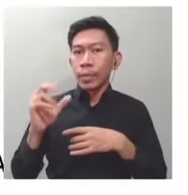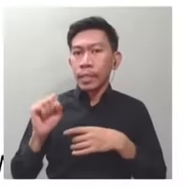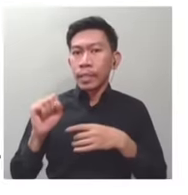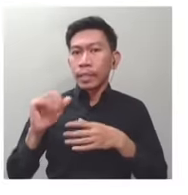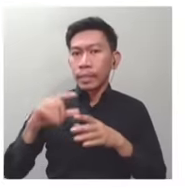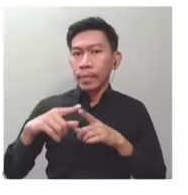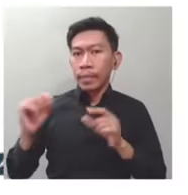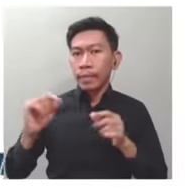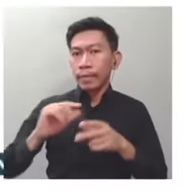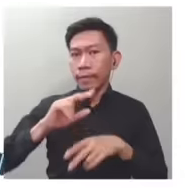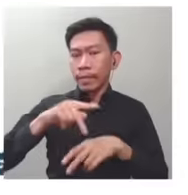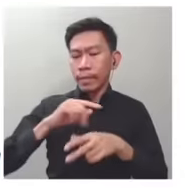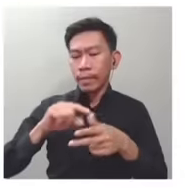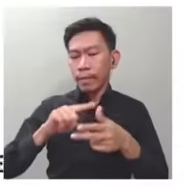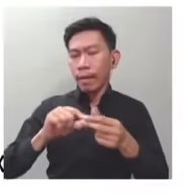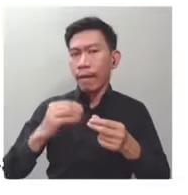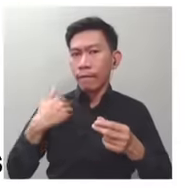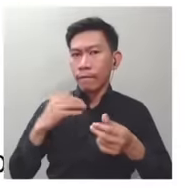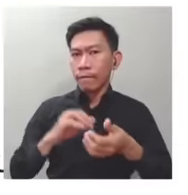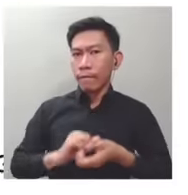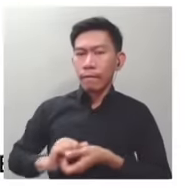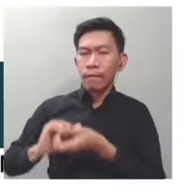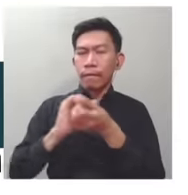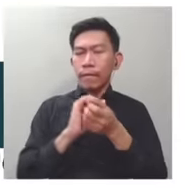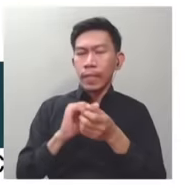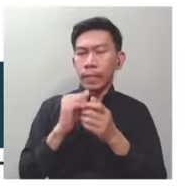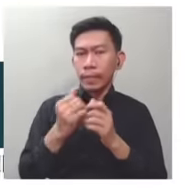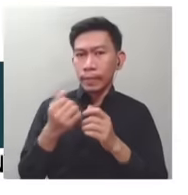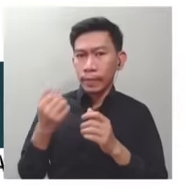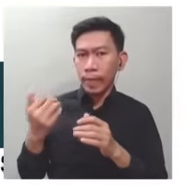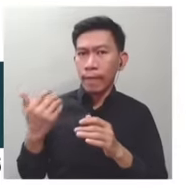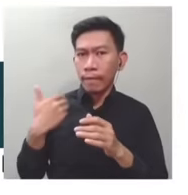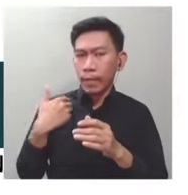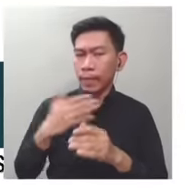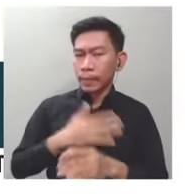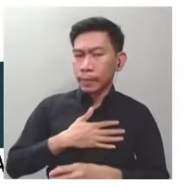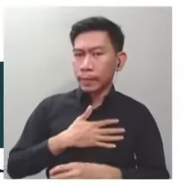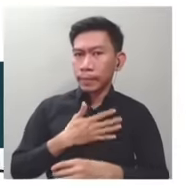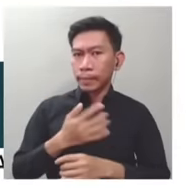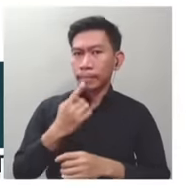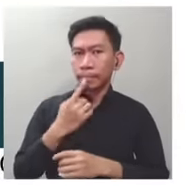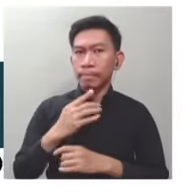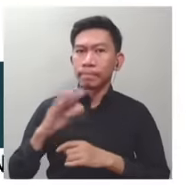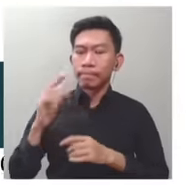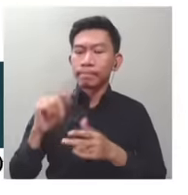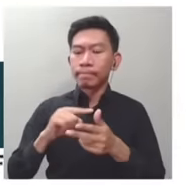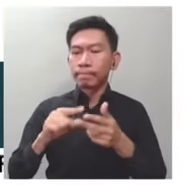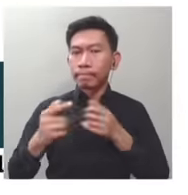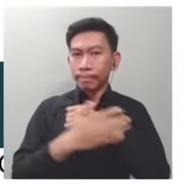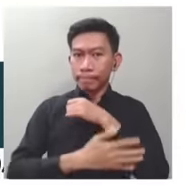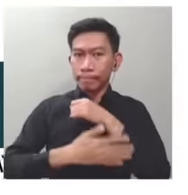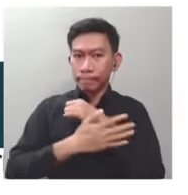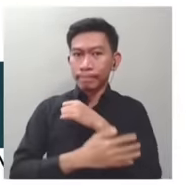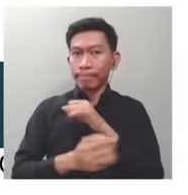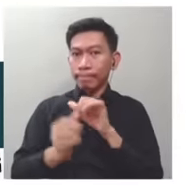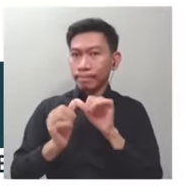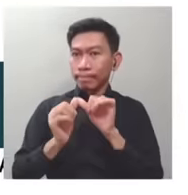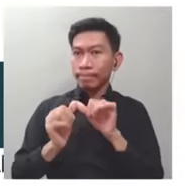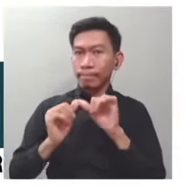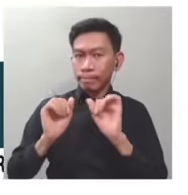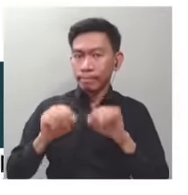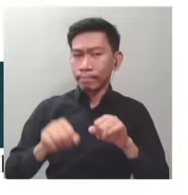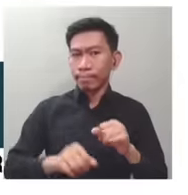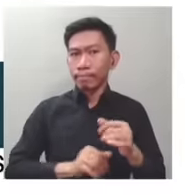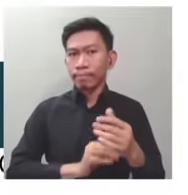forming a trilateral front, and with this, a commitment that the three countries will face China as